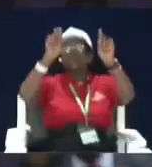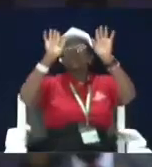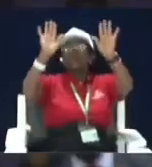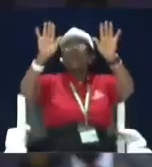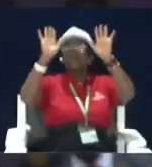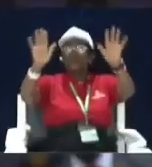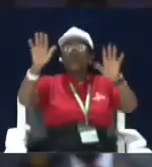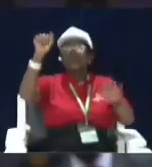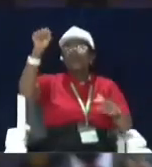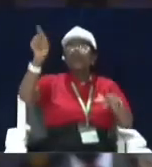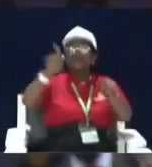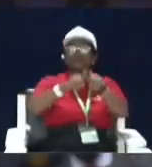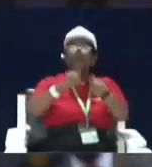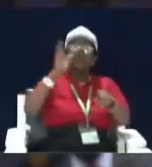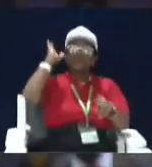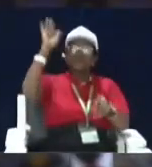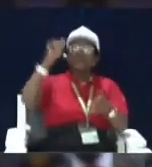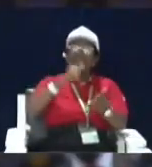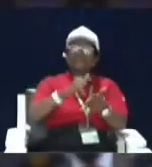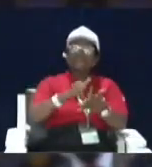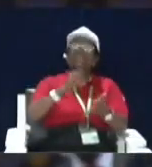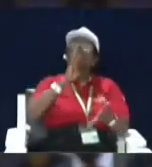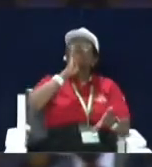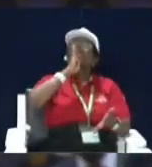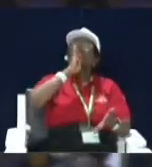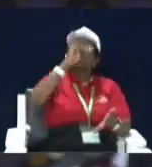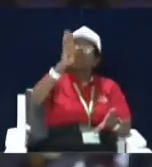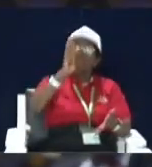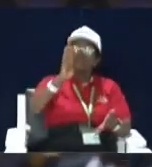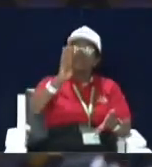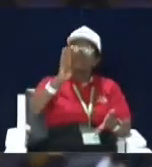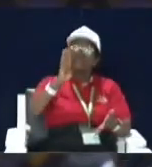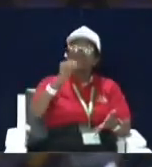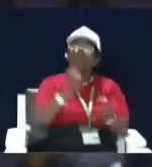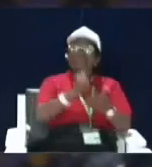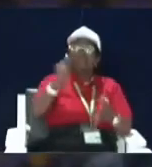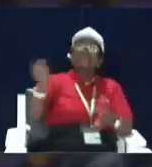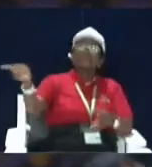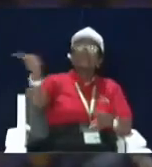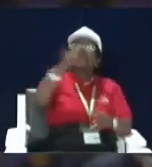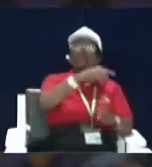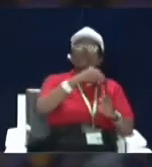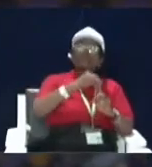So shall it be. And you too, you will serve the Lord.